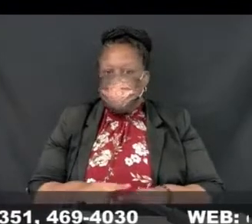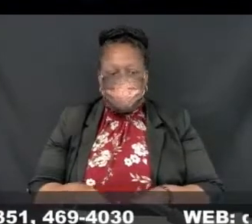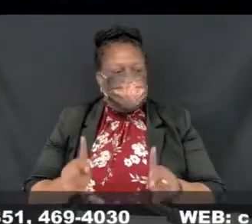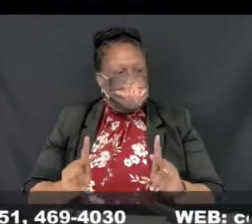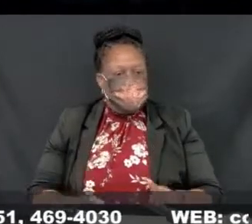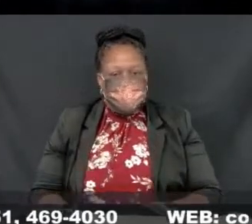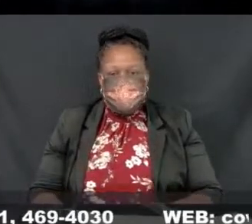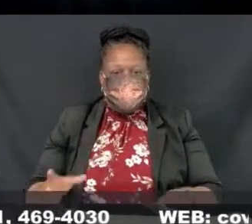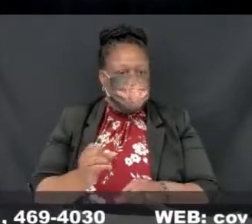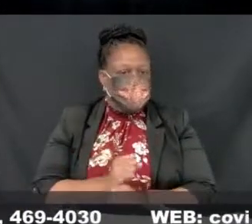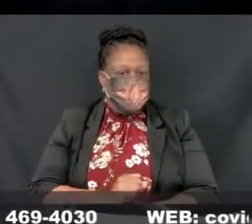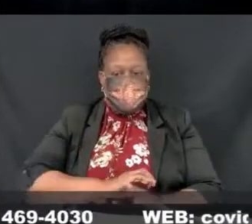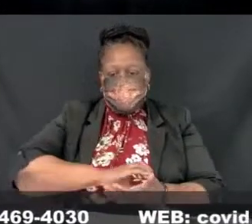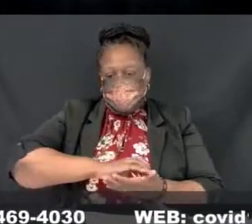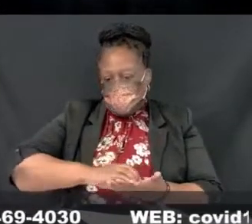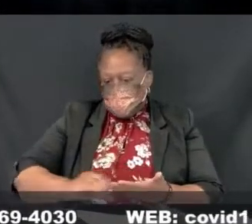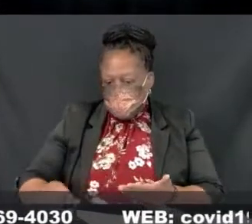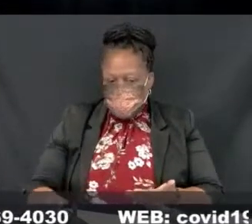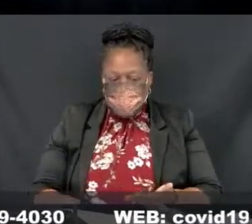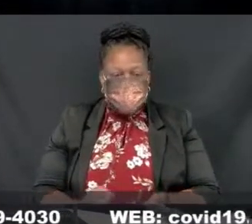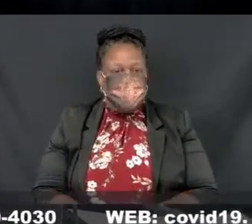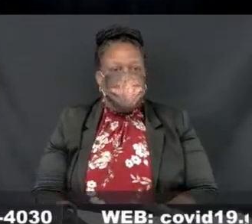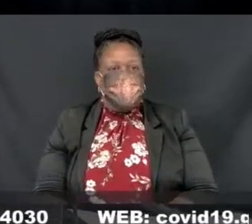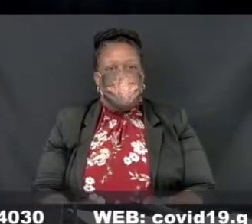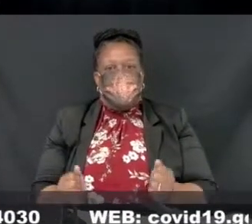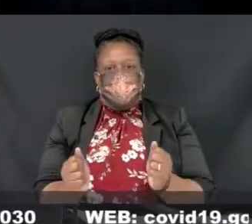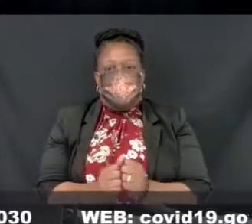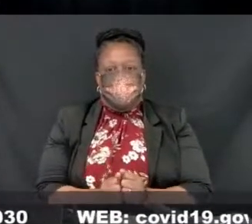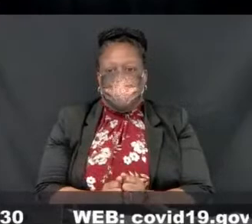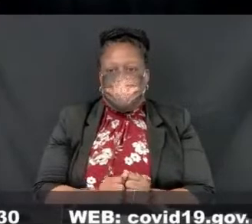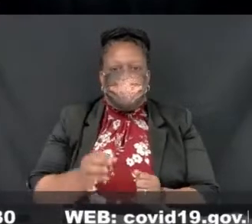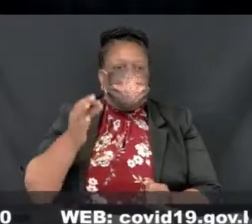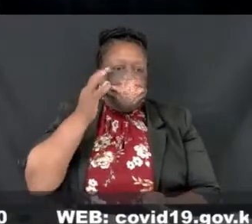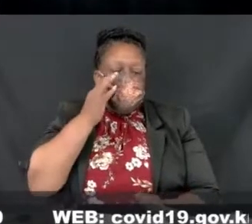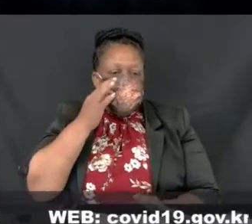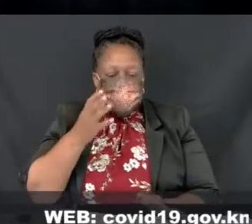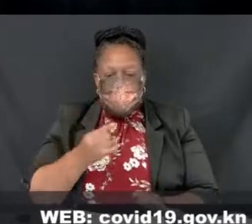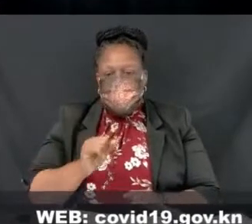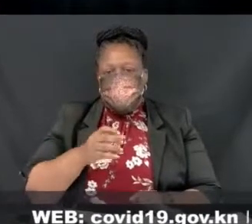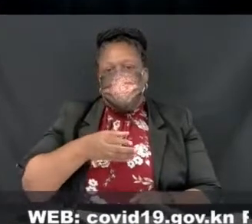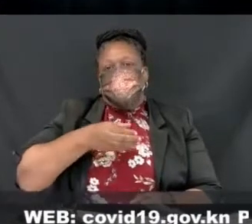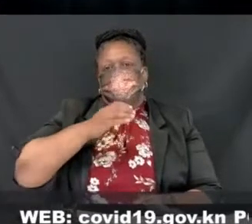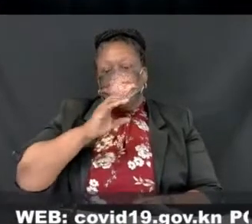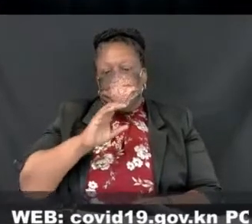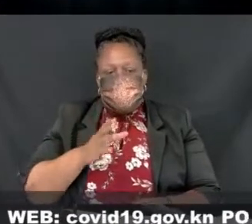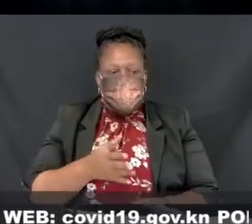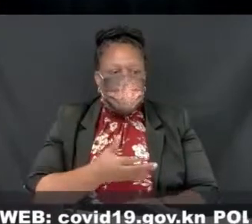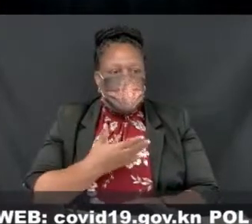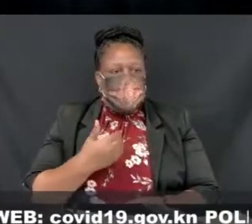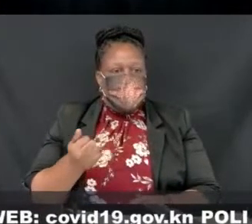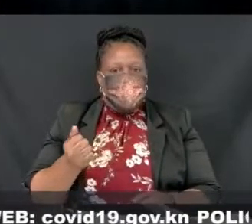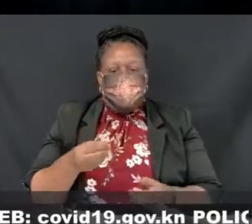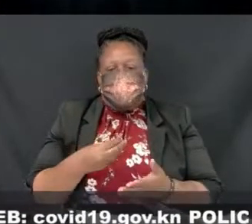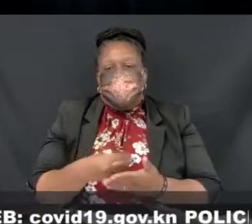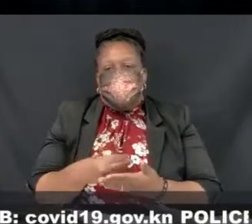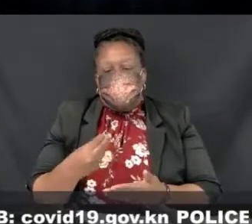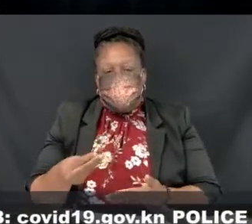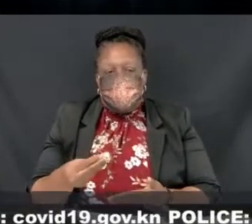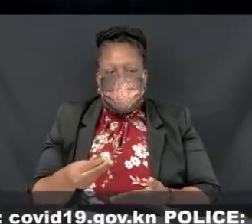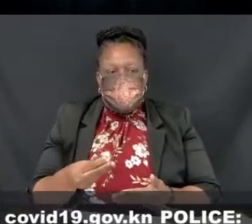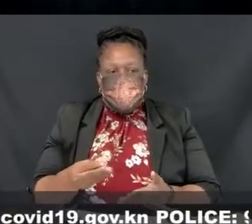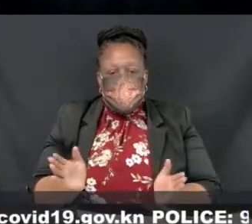we got cake with our pictures on it. I mean, these things really motivated us. They pushed us to